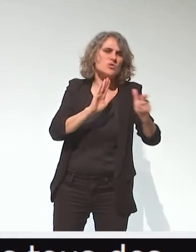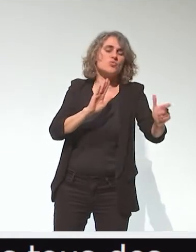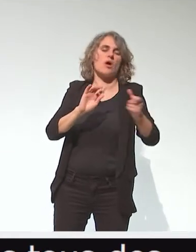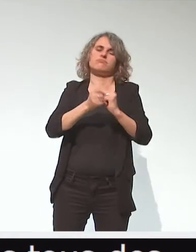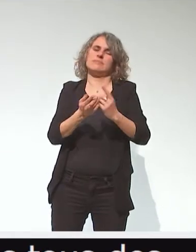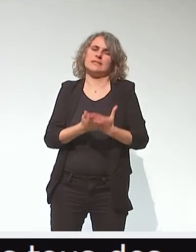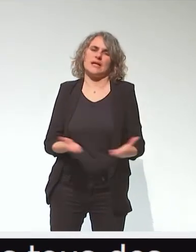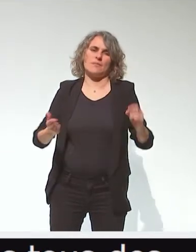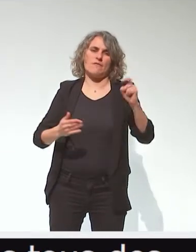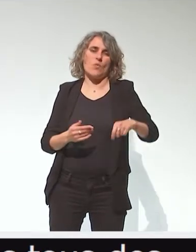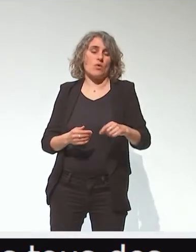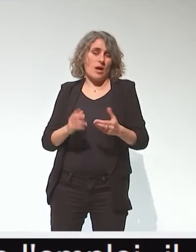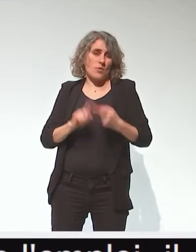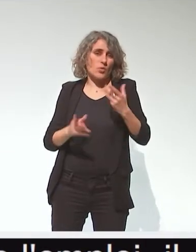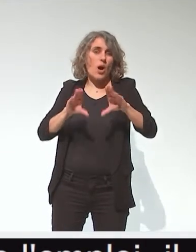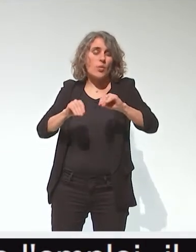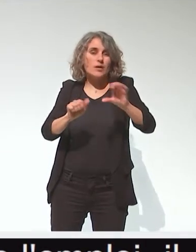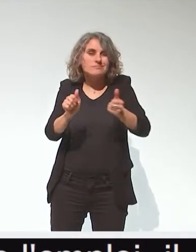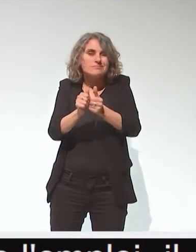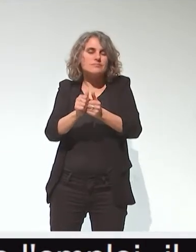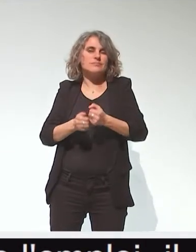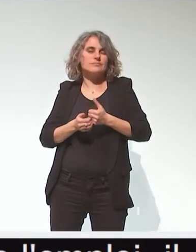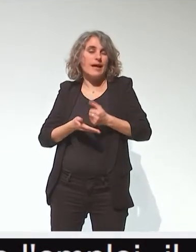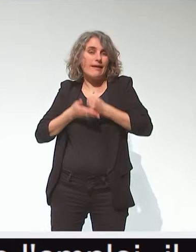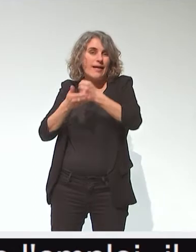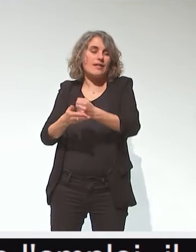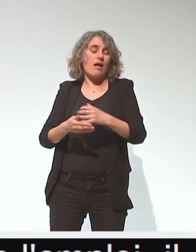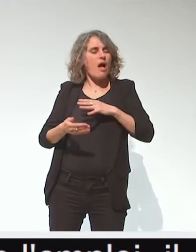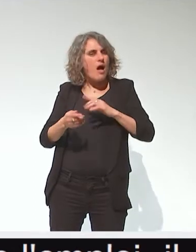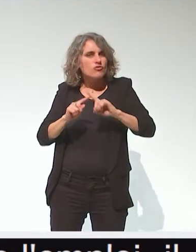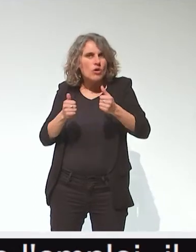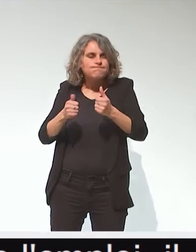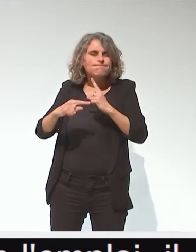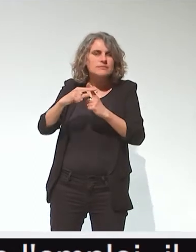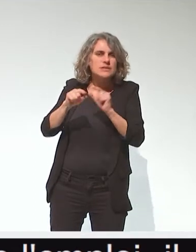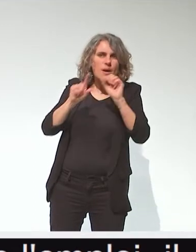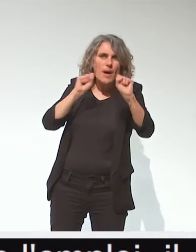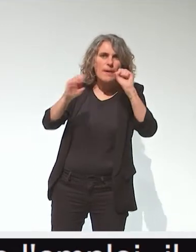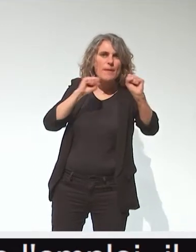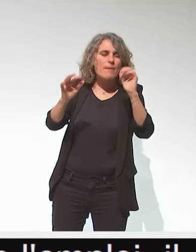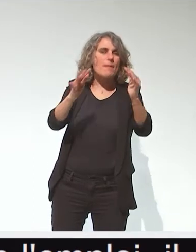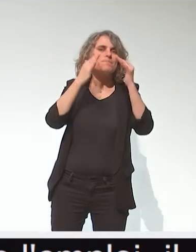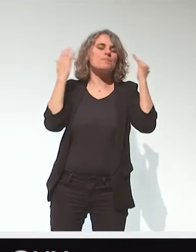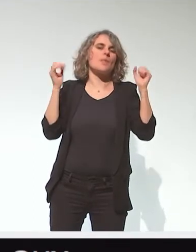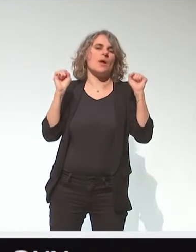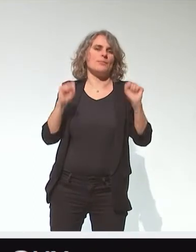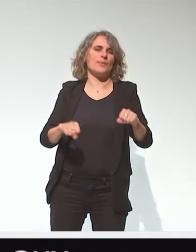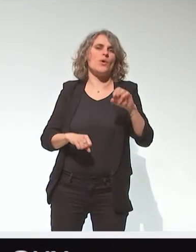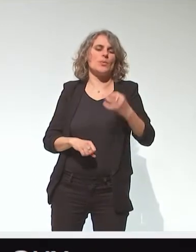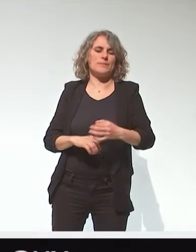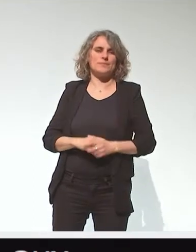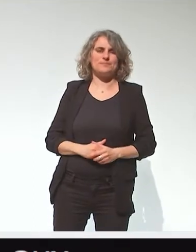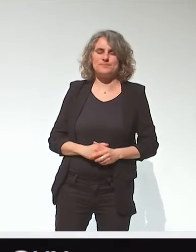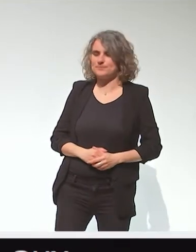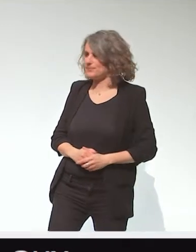And a clear best practice in that field is involving persons with disabilities directly in the design of our measures.